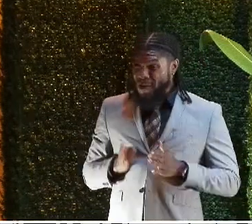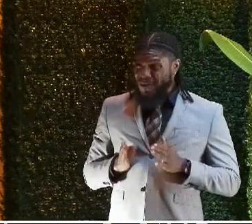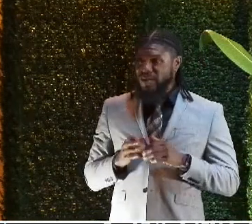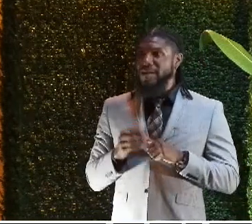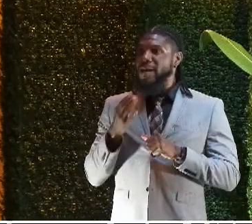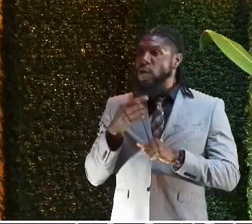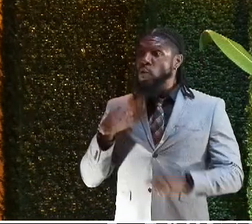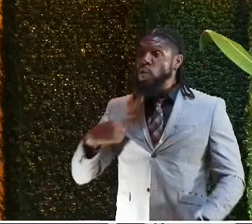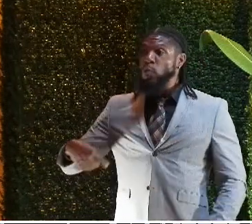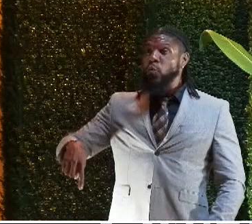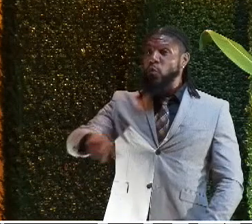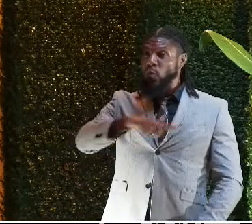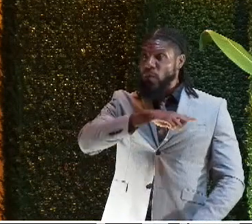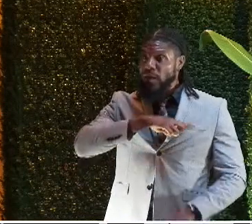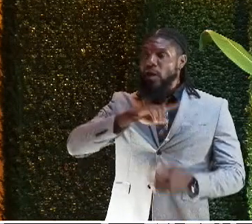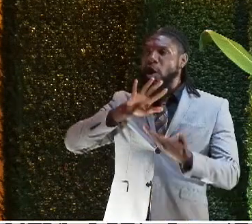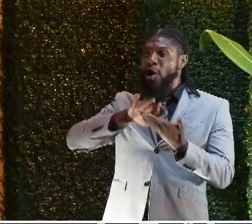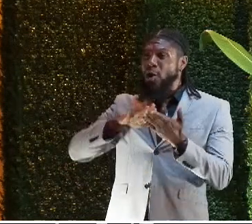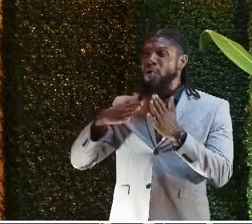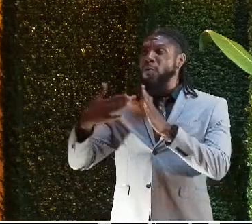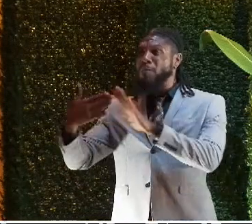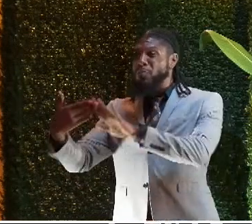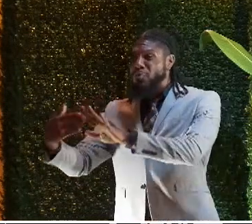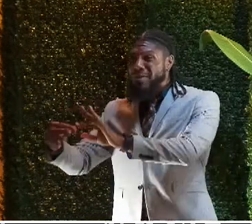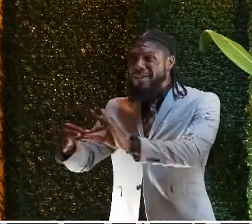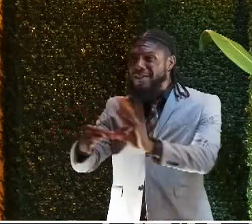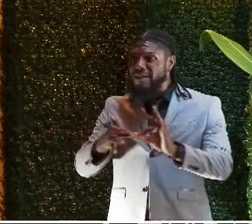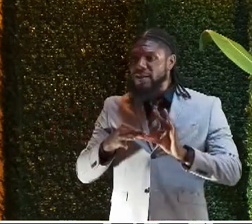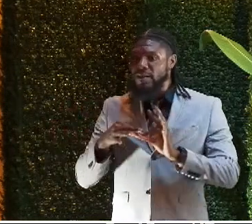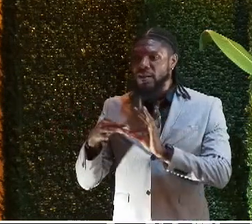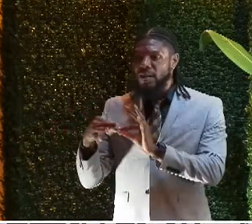community, you can know.